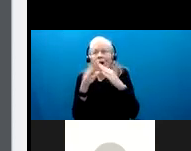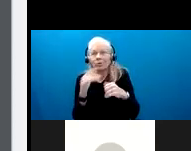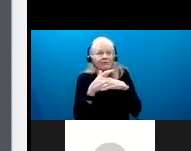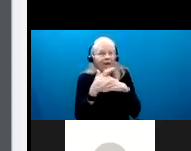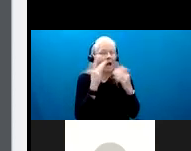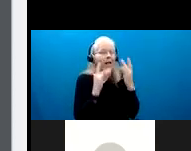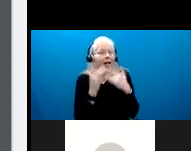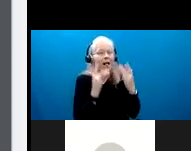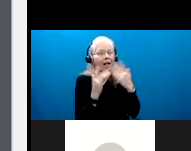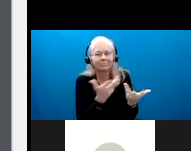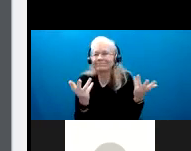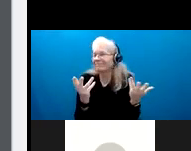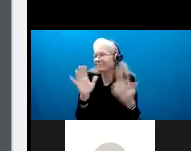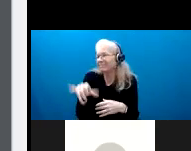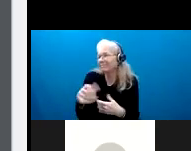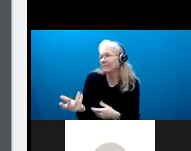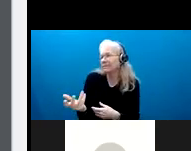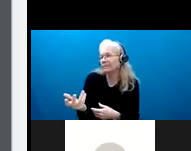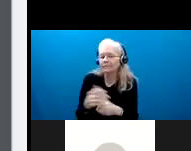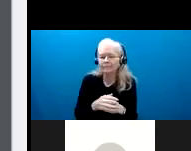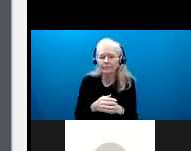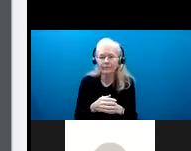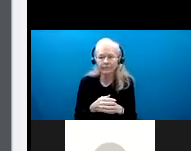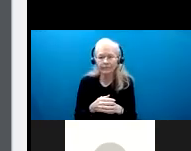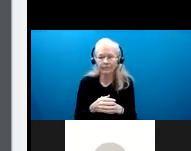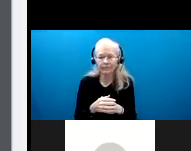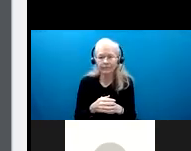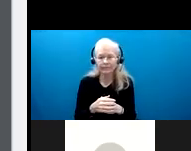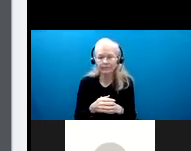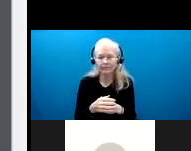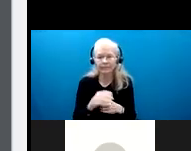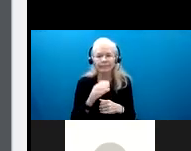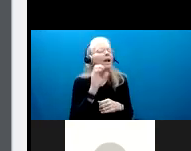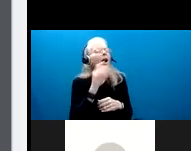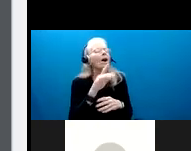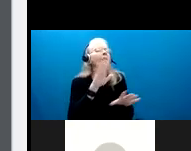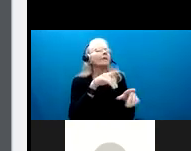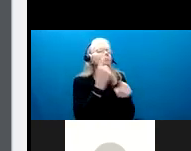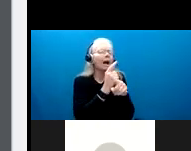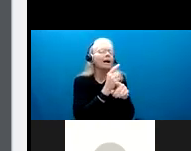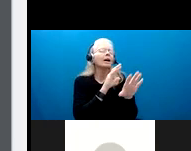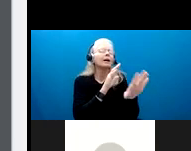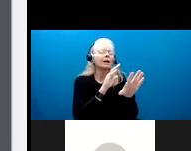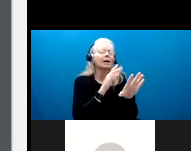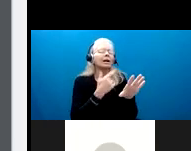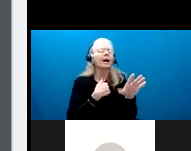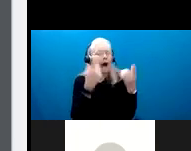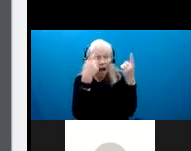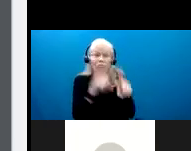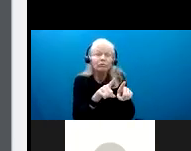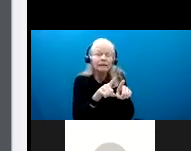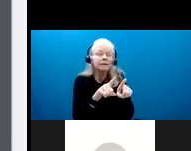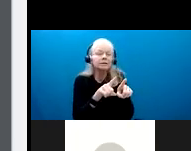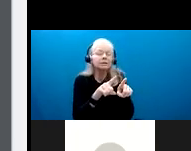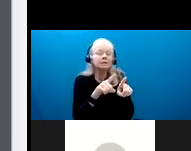Okay, so if I may, and I'll just open and close with this one. Yes, I agree with you, because the need